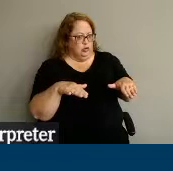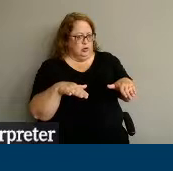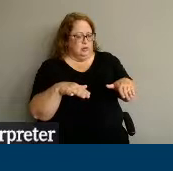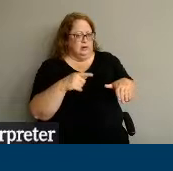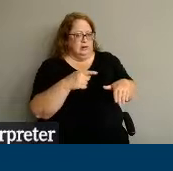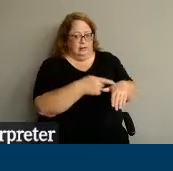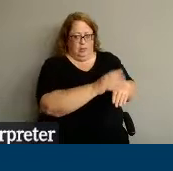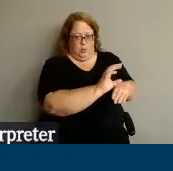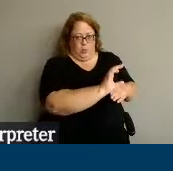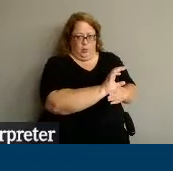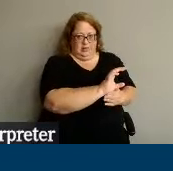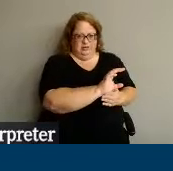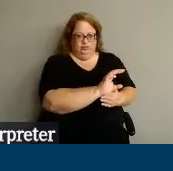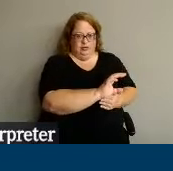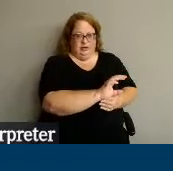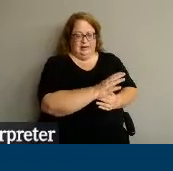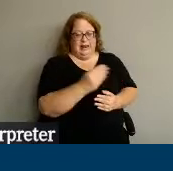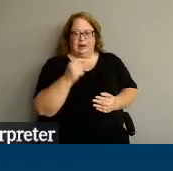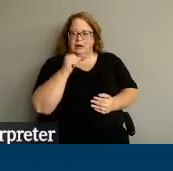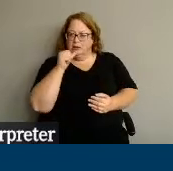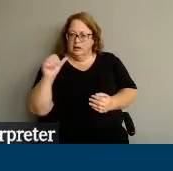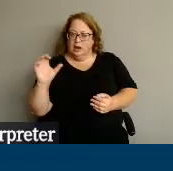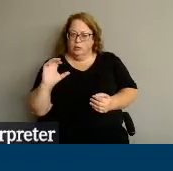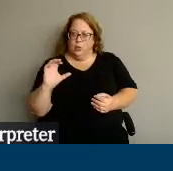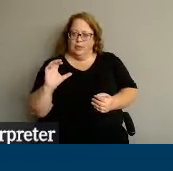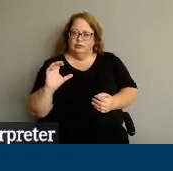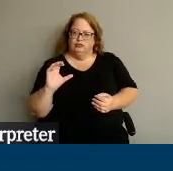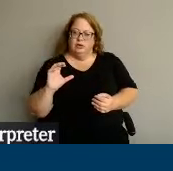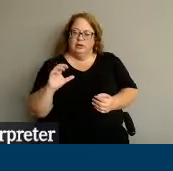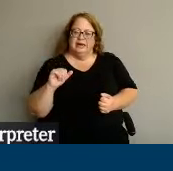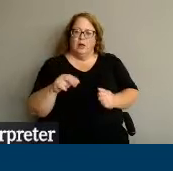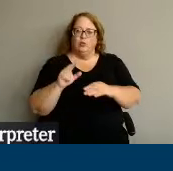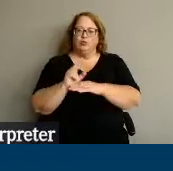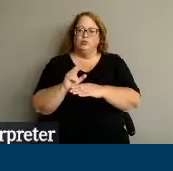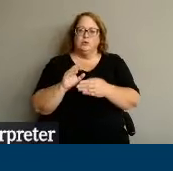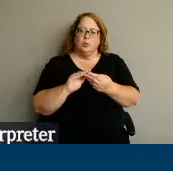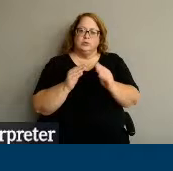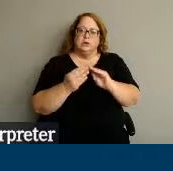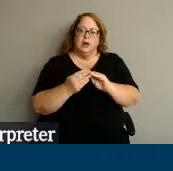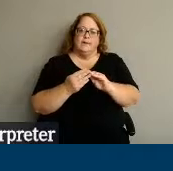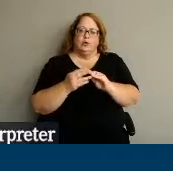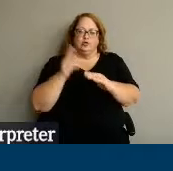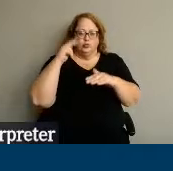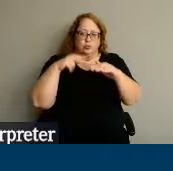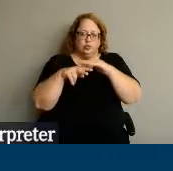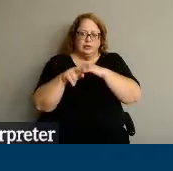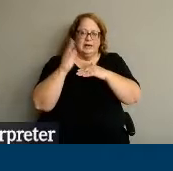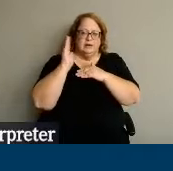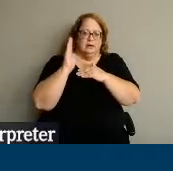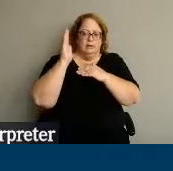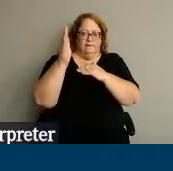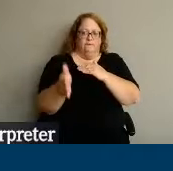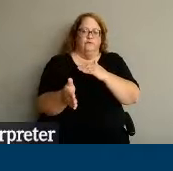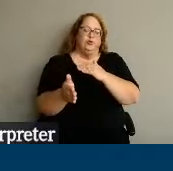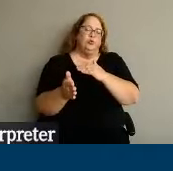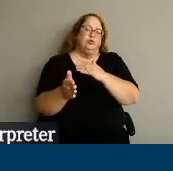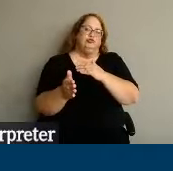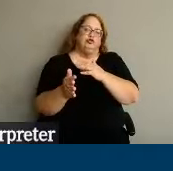in the coalition and the non-coalition? Can we utilize those numbers to predict future